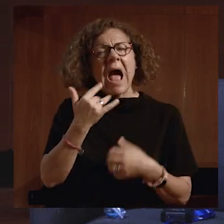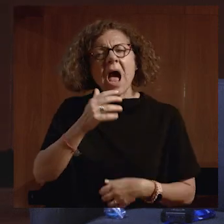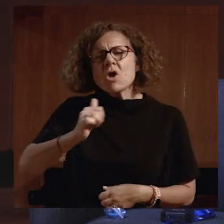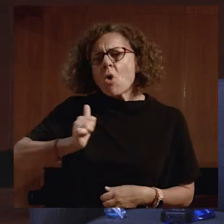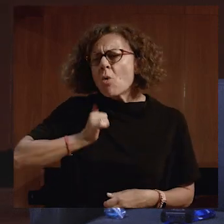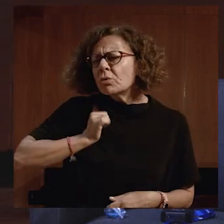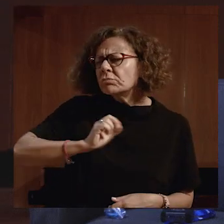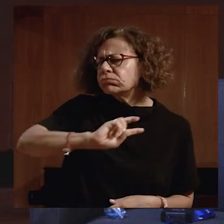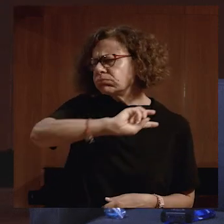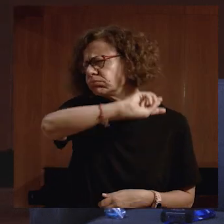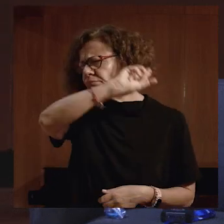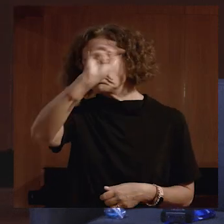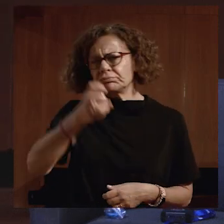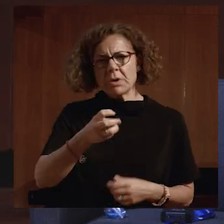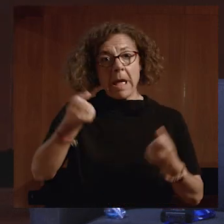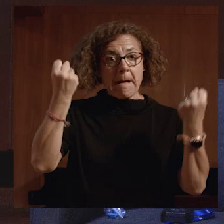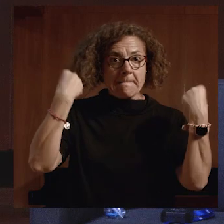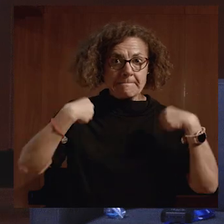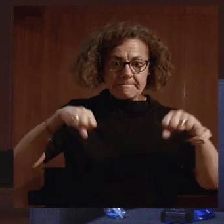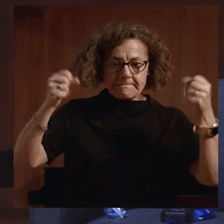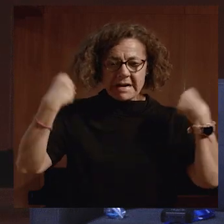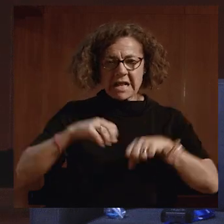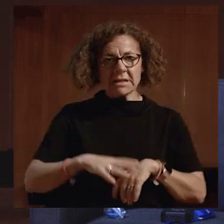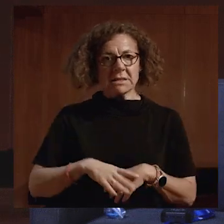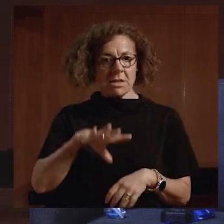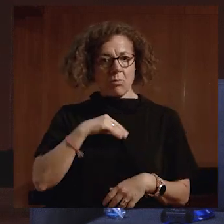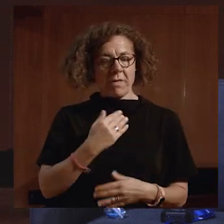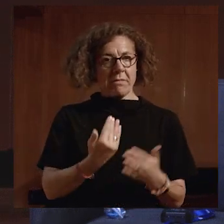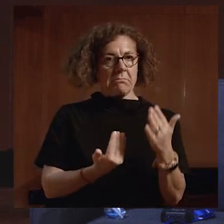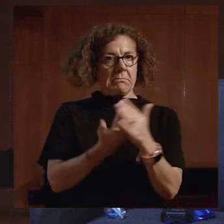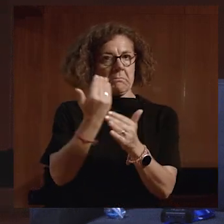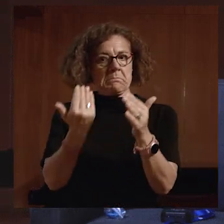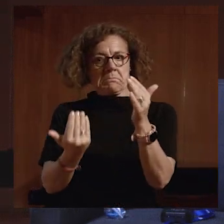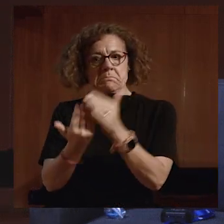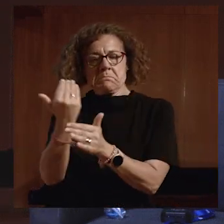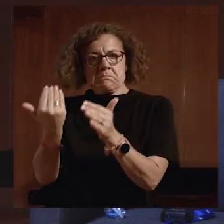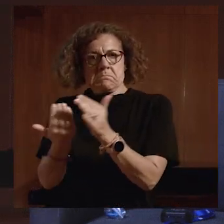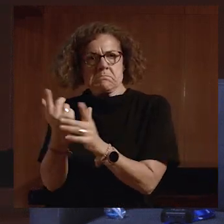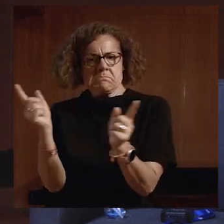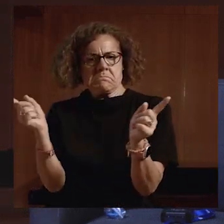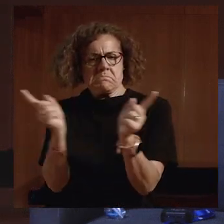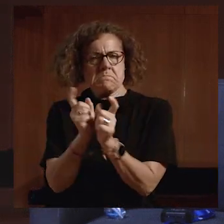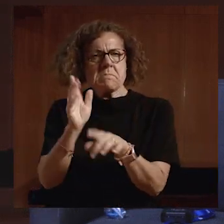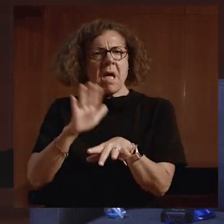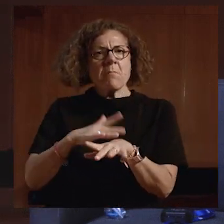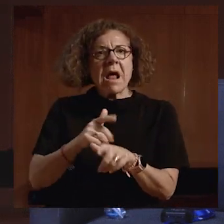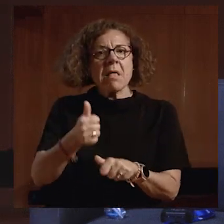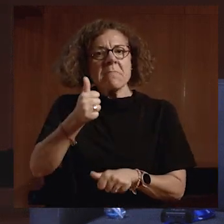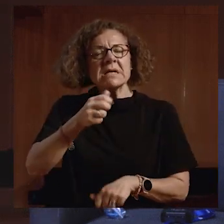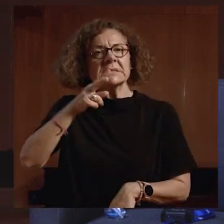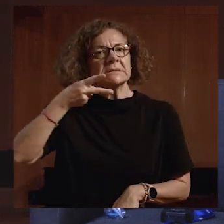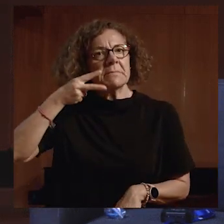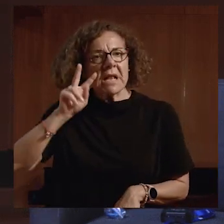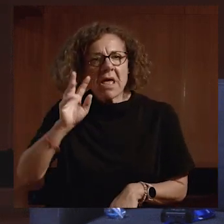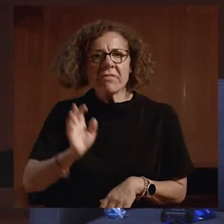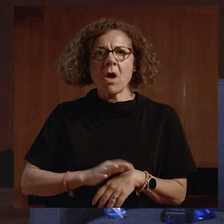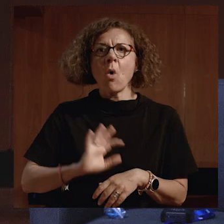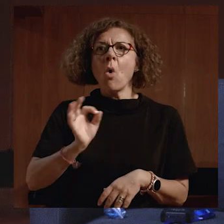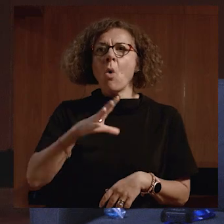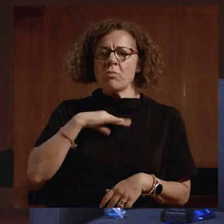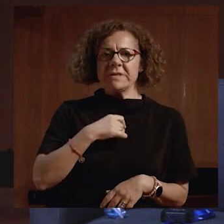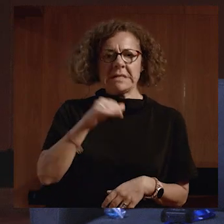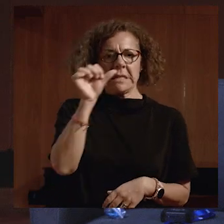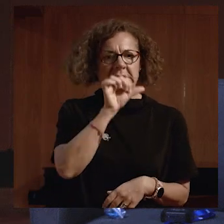a couple of days having work experience. That could be a week's work. That could be over a month. It could be over a whole year, working